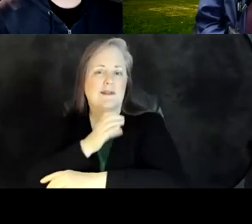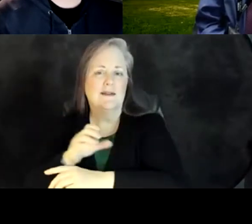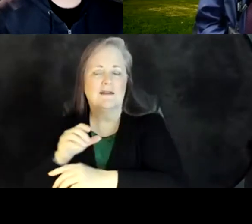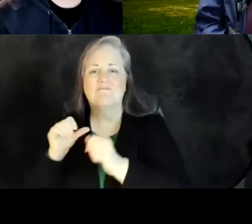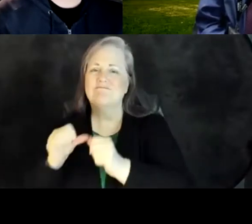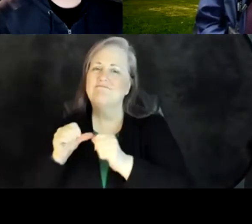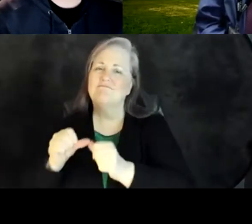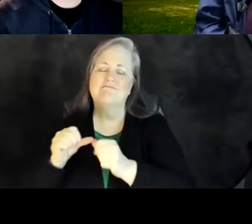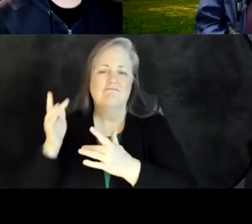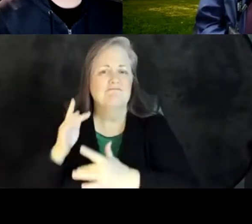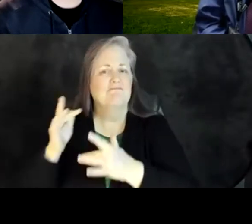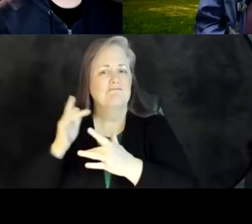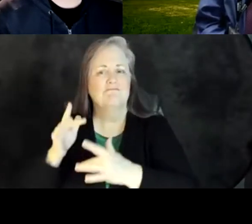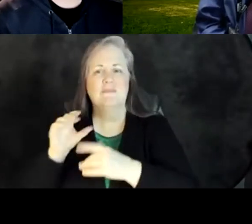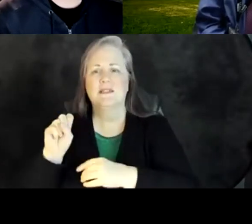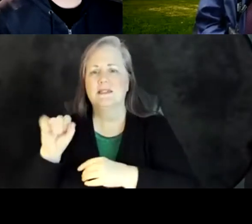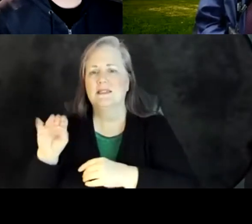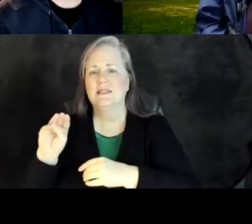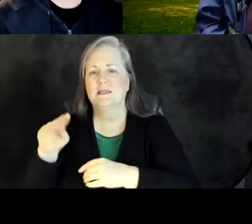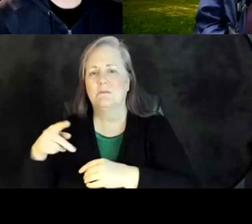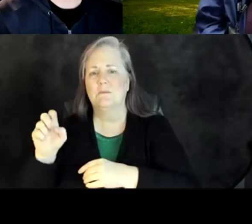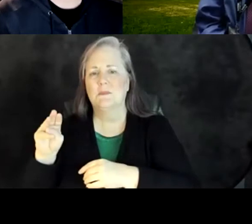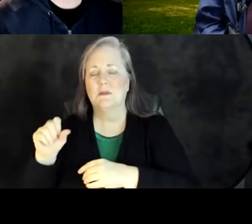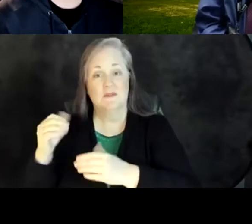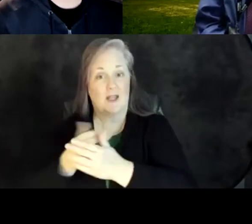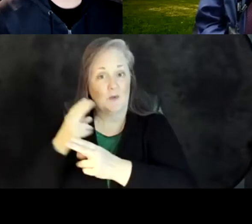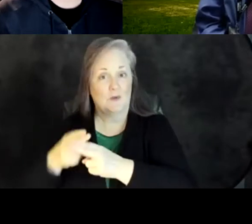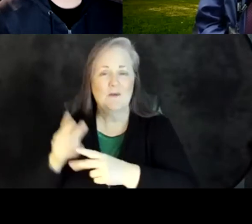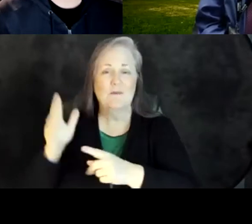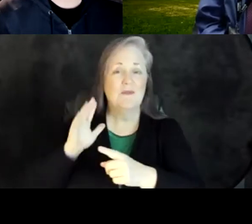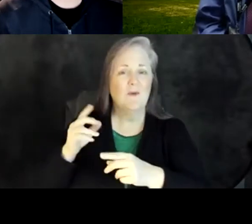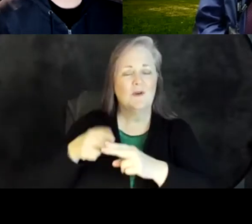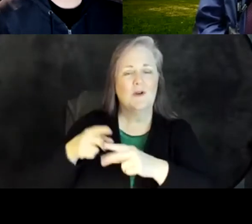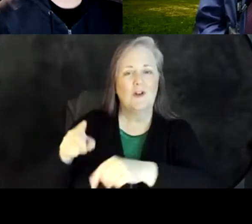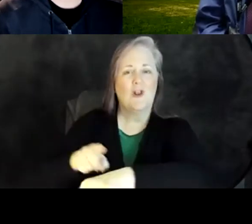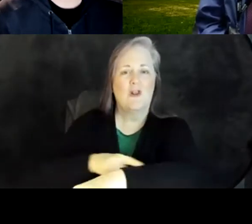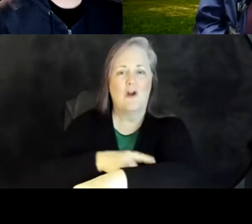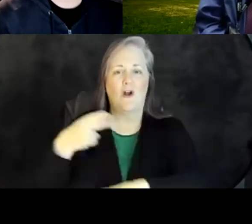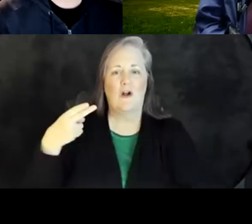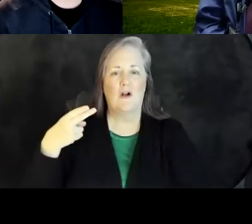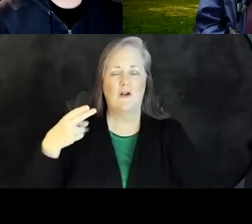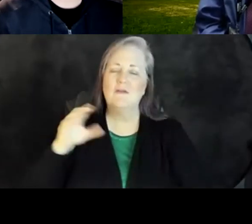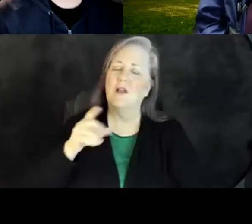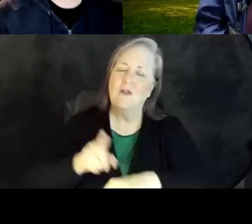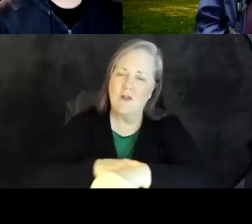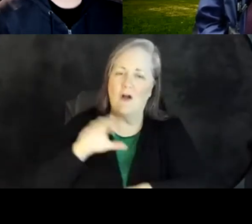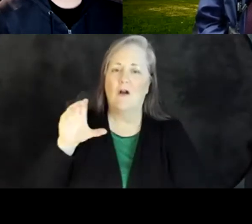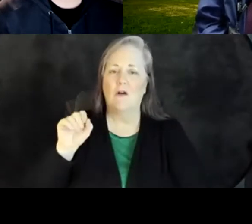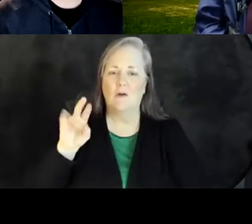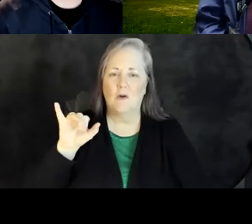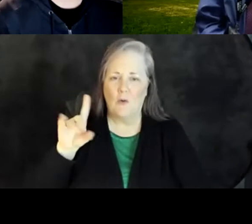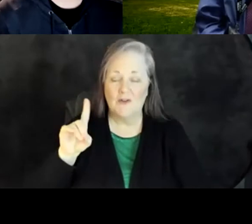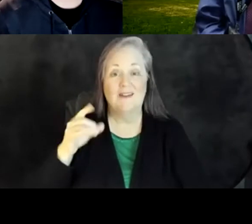persistent symptoms. I think they have a new name for what we used to call long COVID about 2 days ago, is now